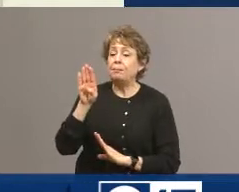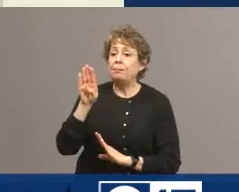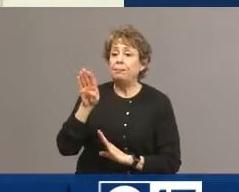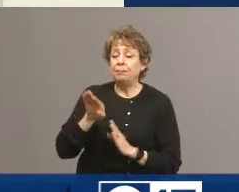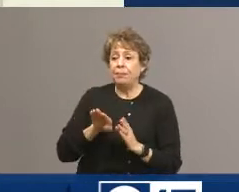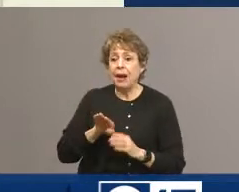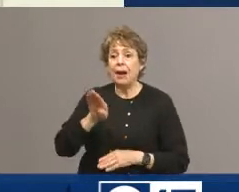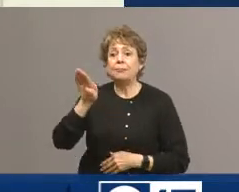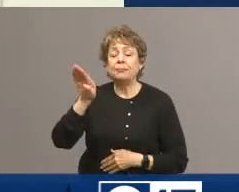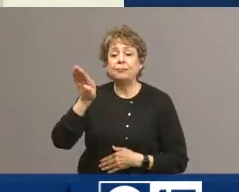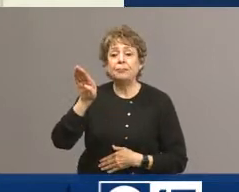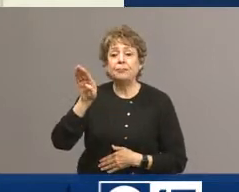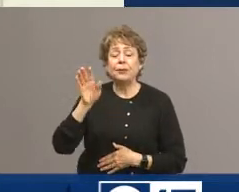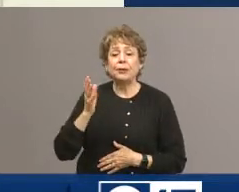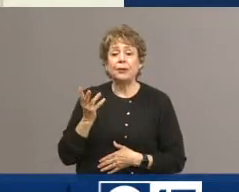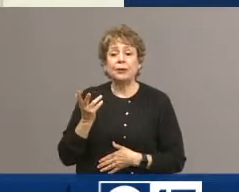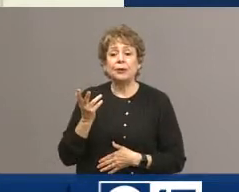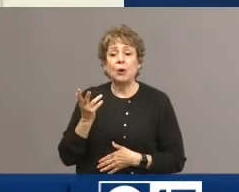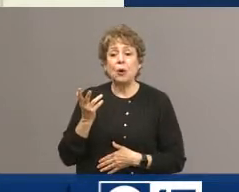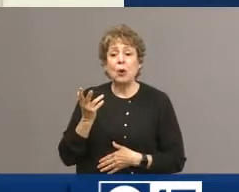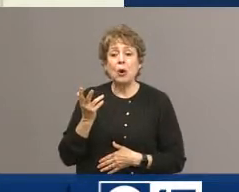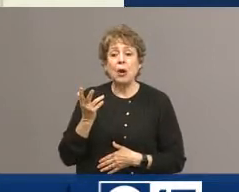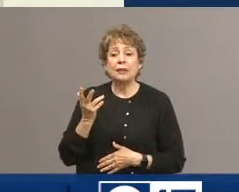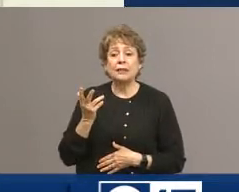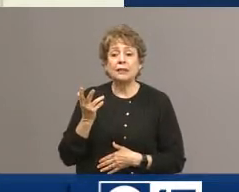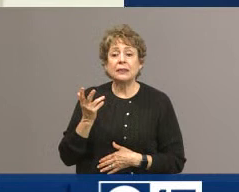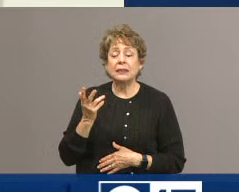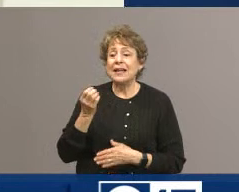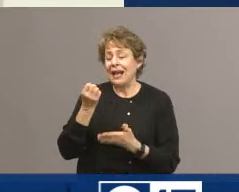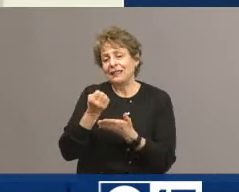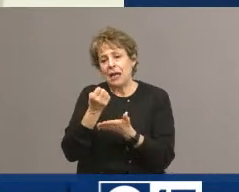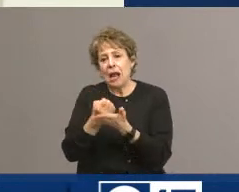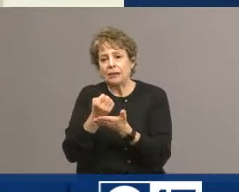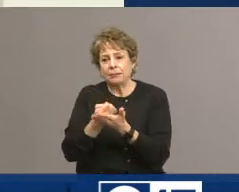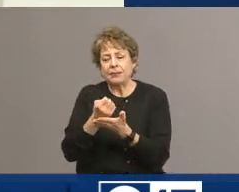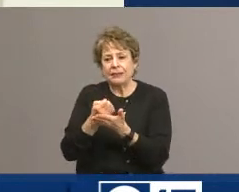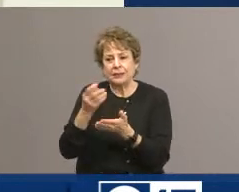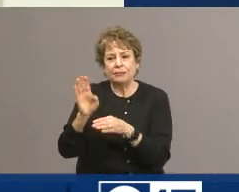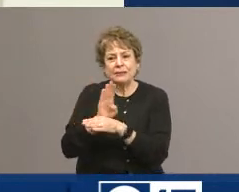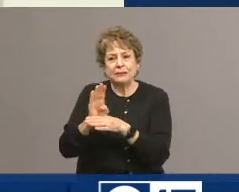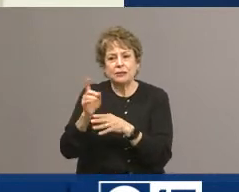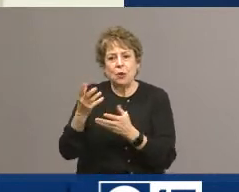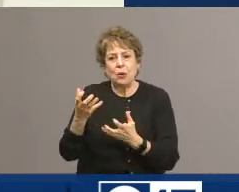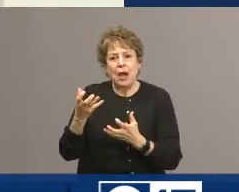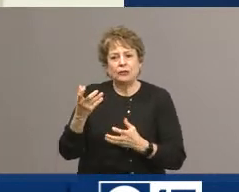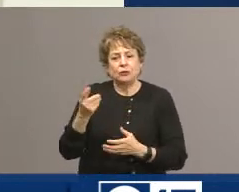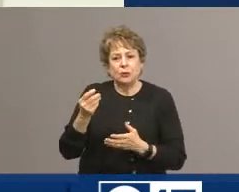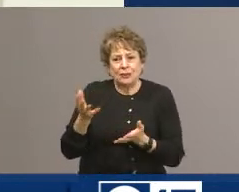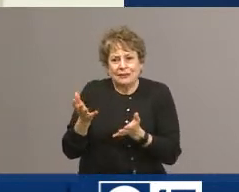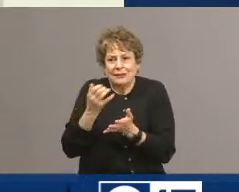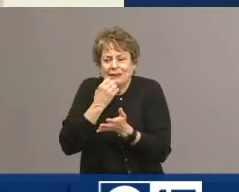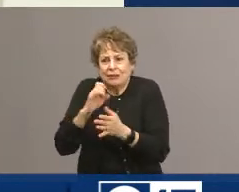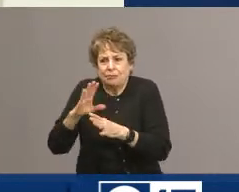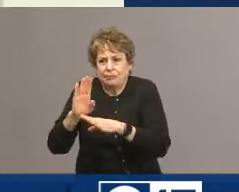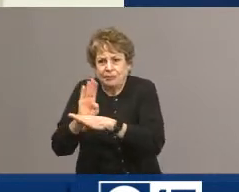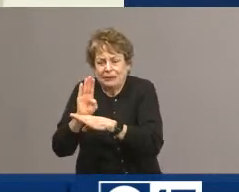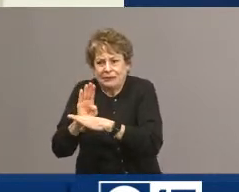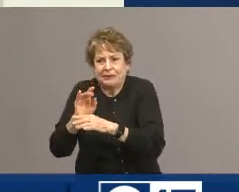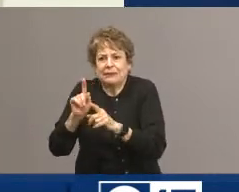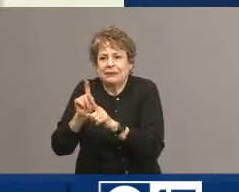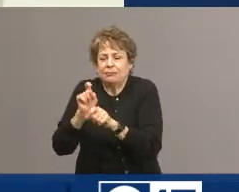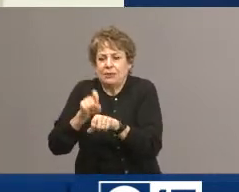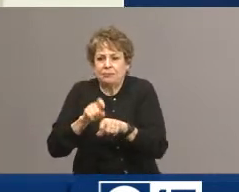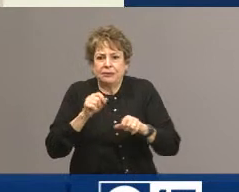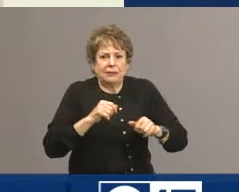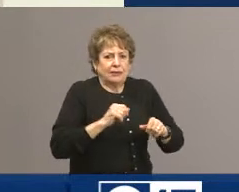the economy. I said when it comes to protecting lives versus protecting livelihoods, we're going to